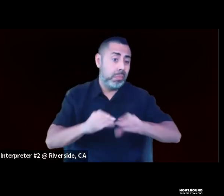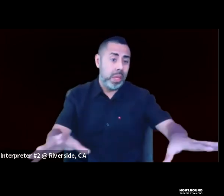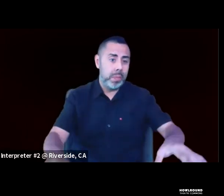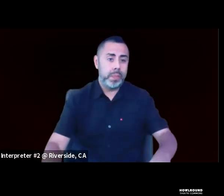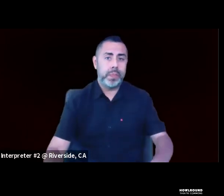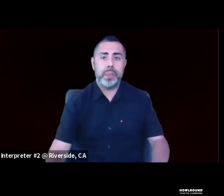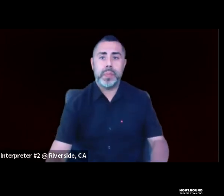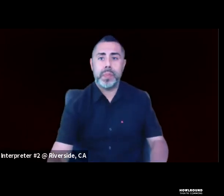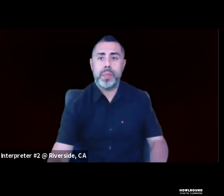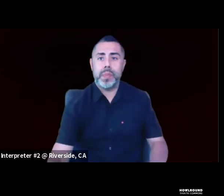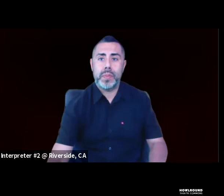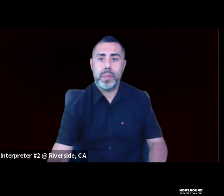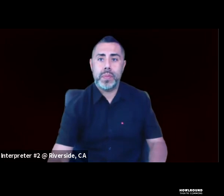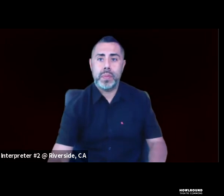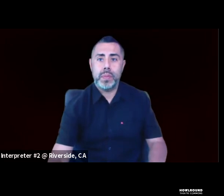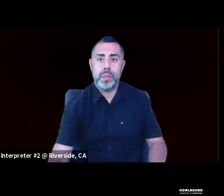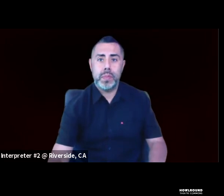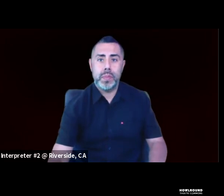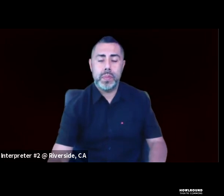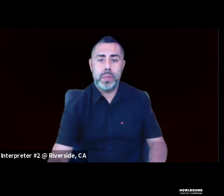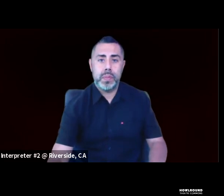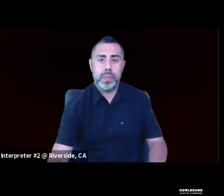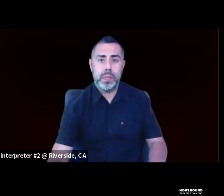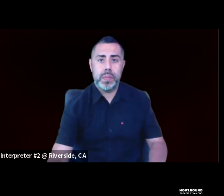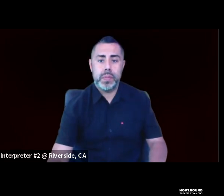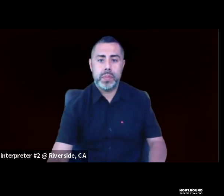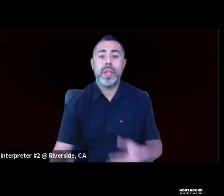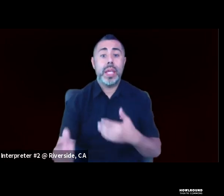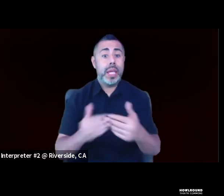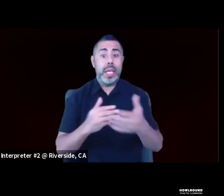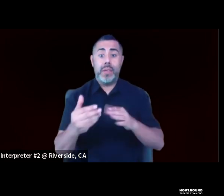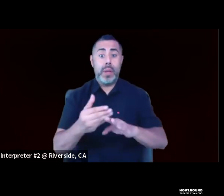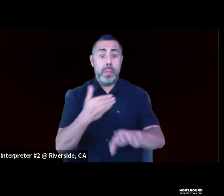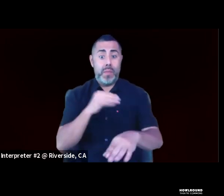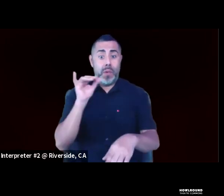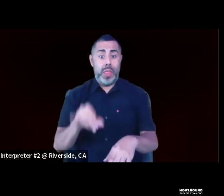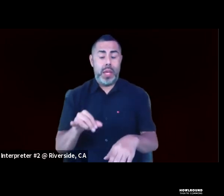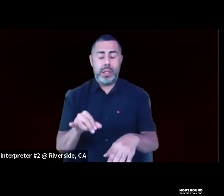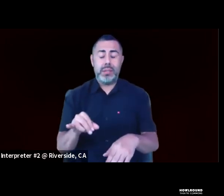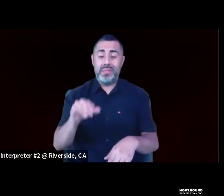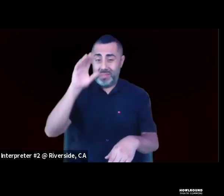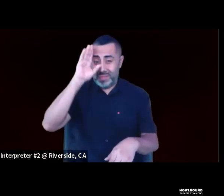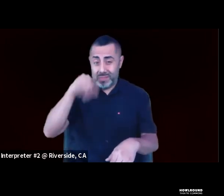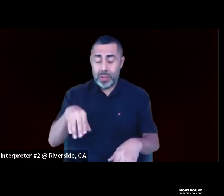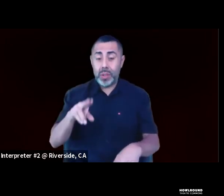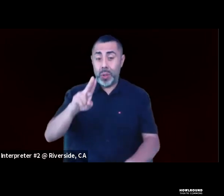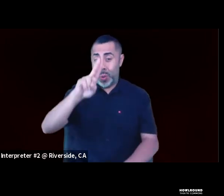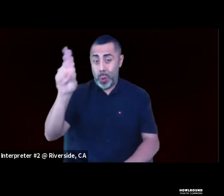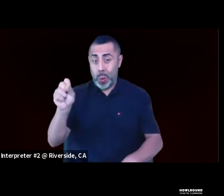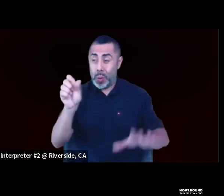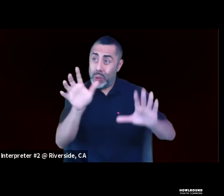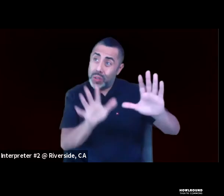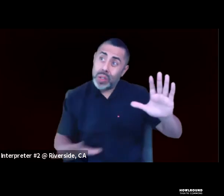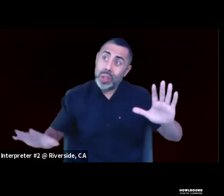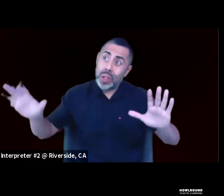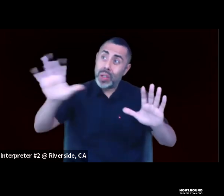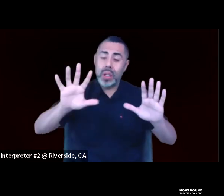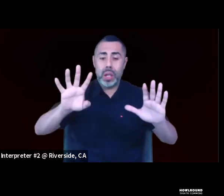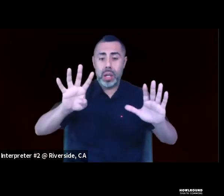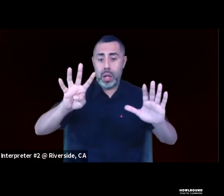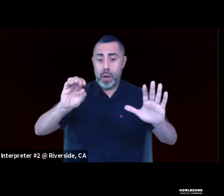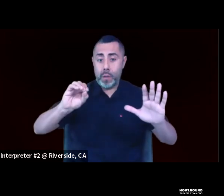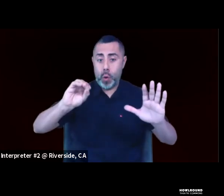40% of the people in the US did not have $400 in the bank to